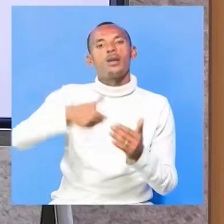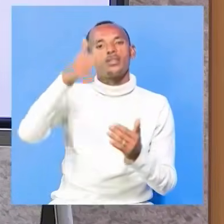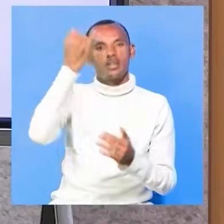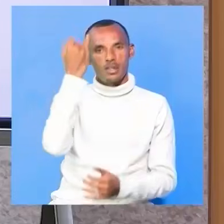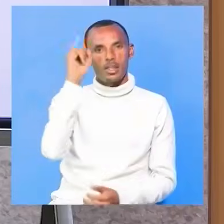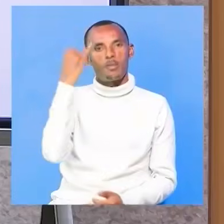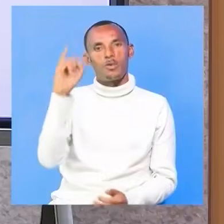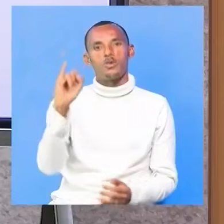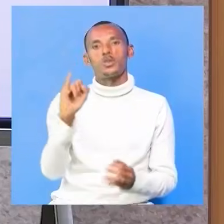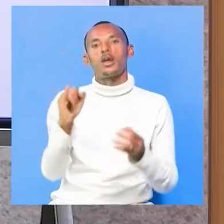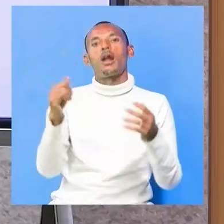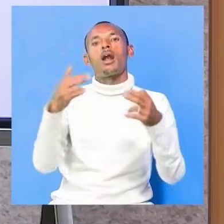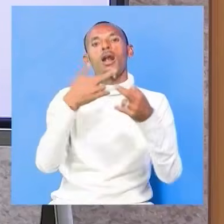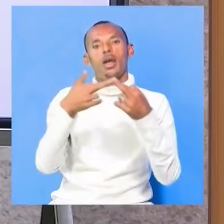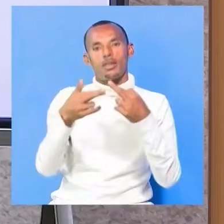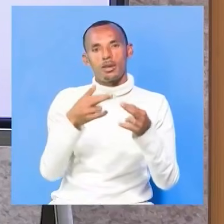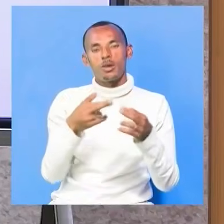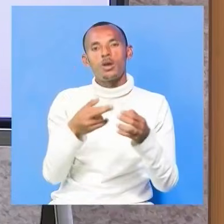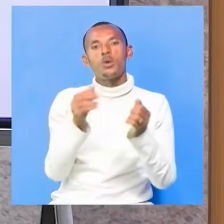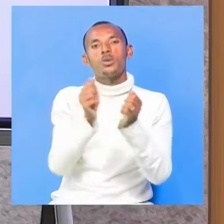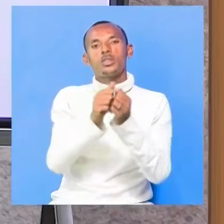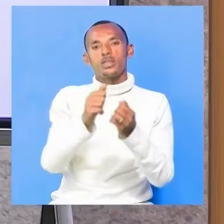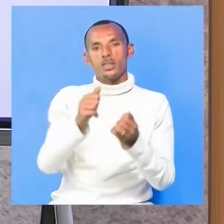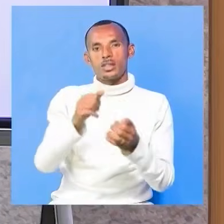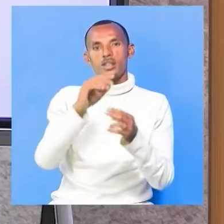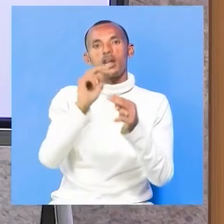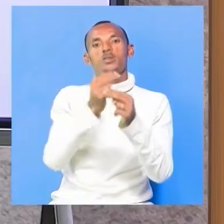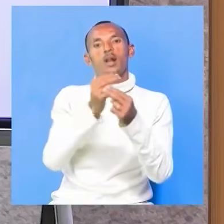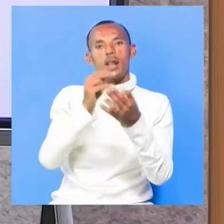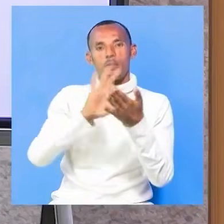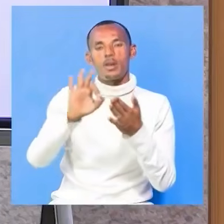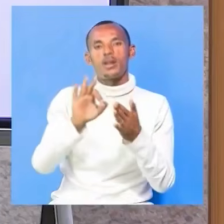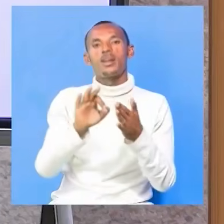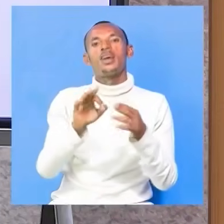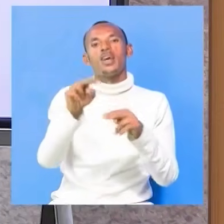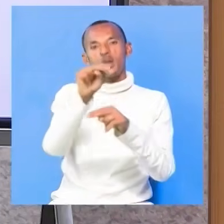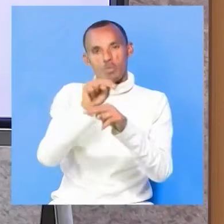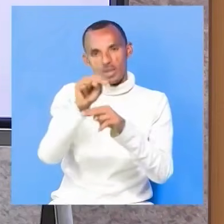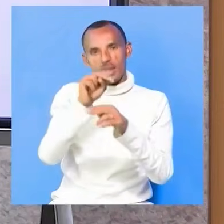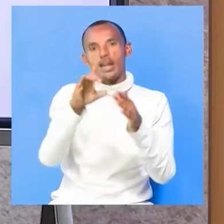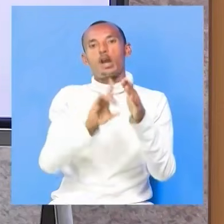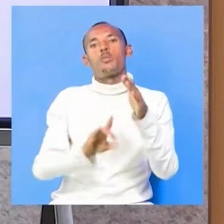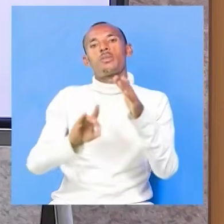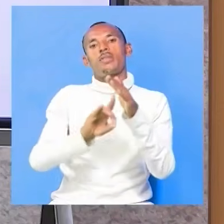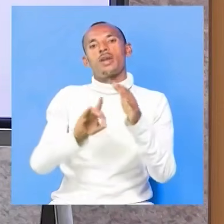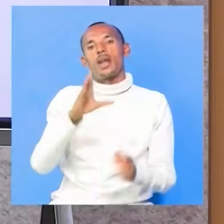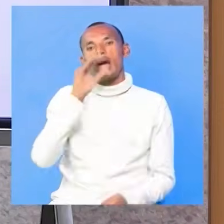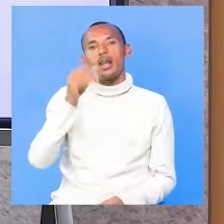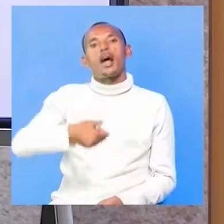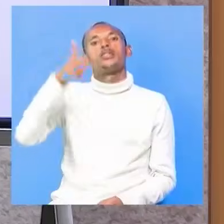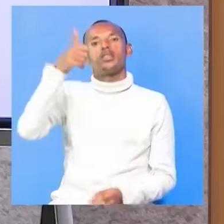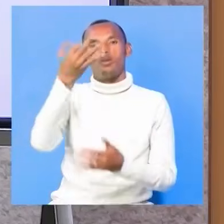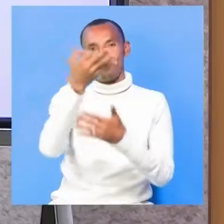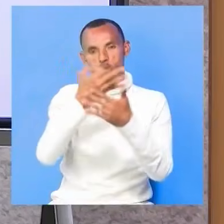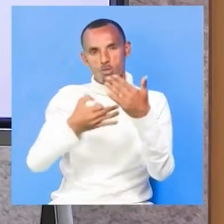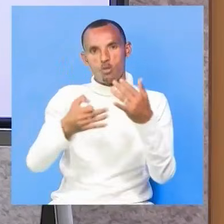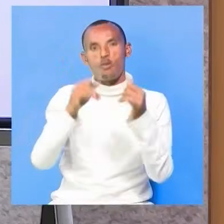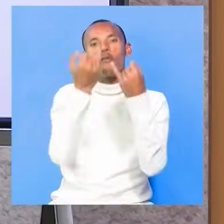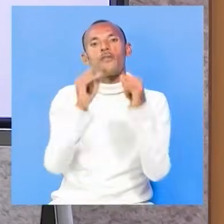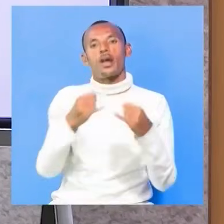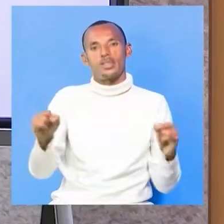other terminologies related with rational numbers like numerator, denominators, and other forms